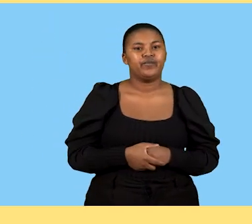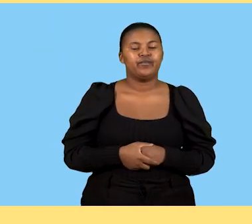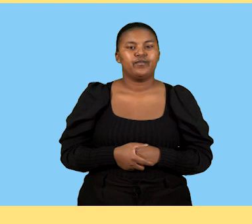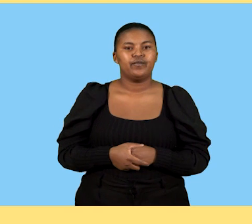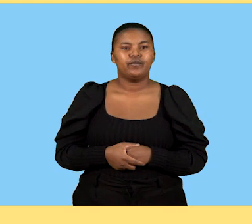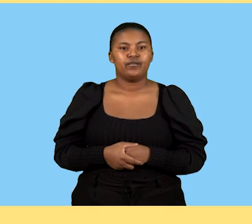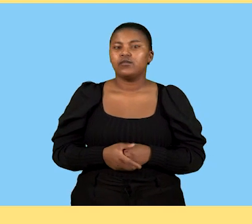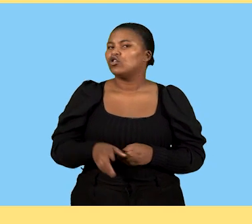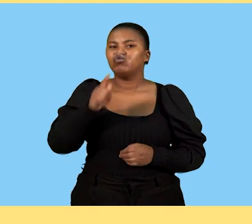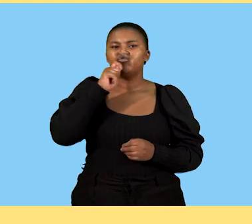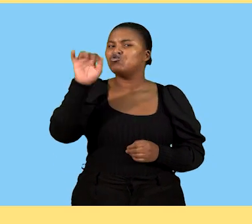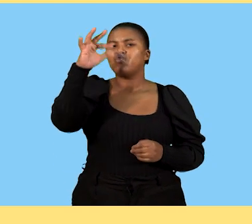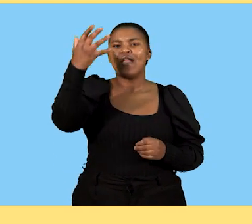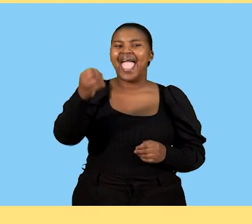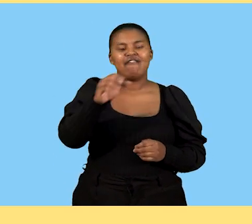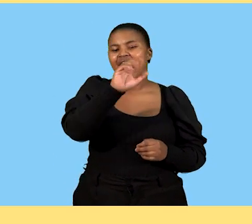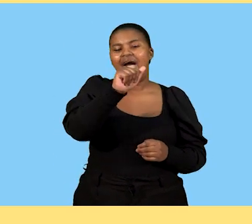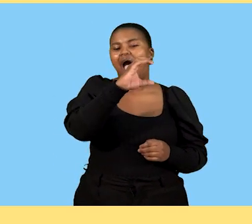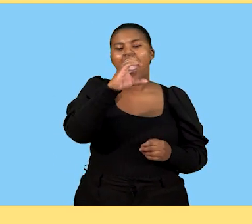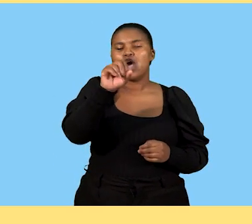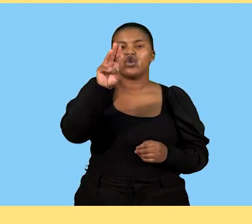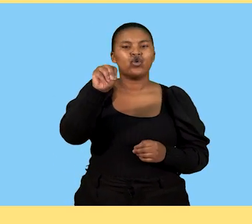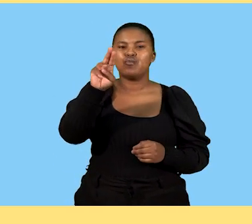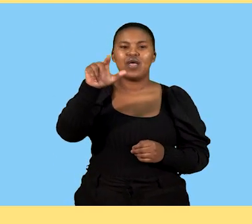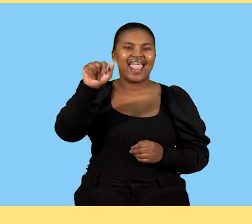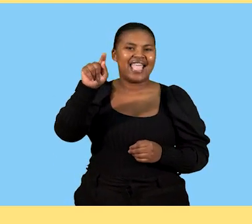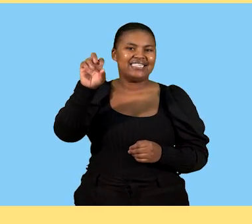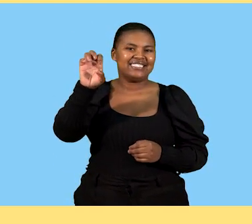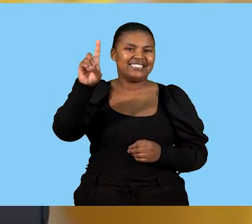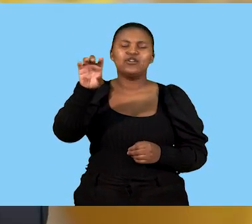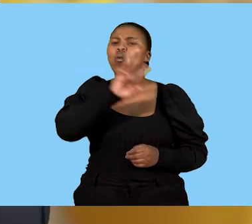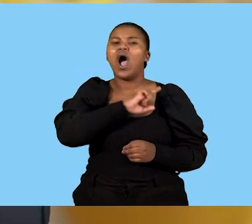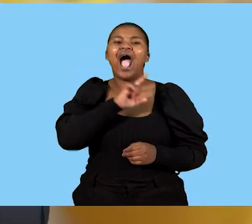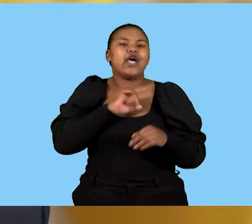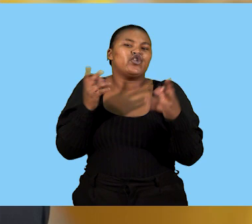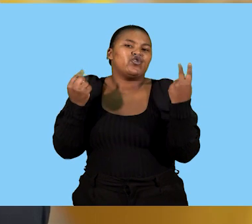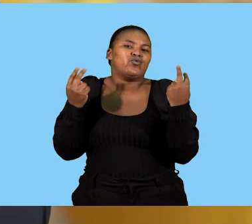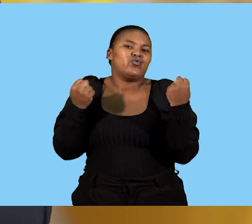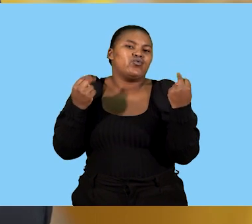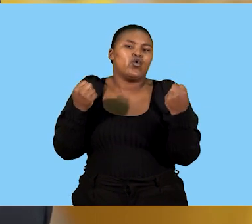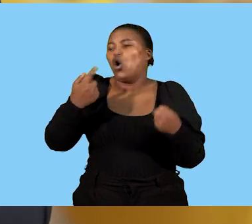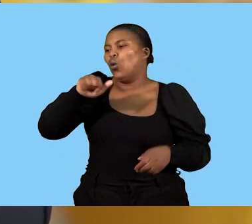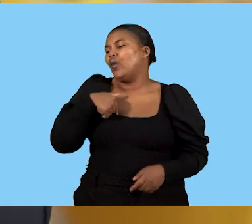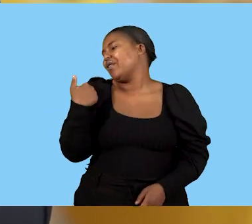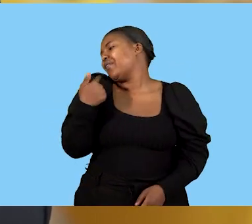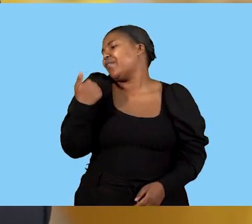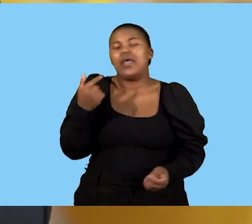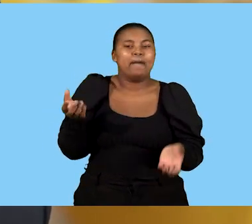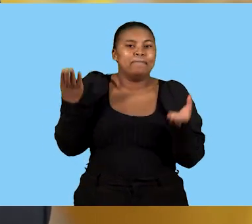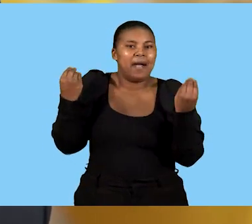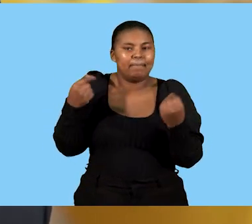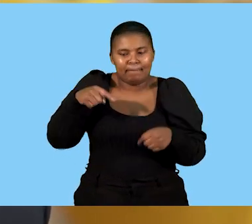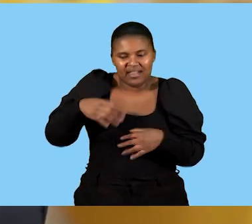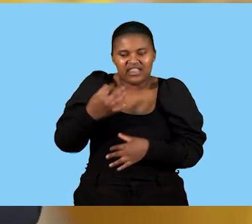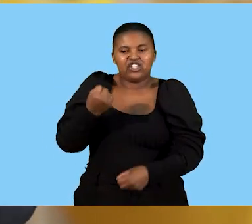have accumulated depreciation. Why? Because it is new. We've just acquired it this